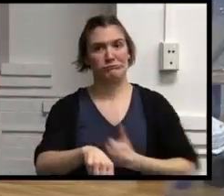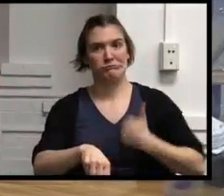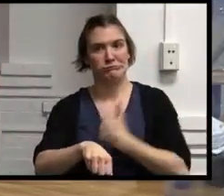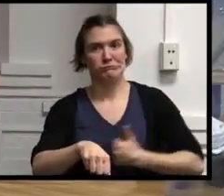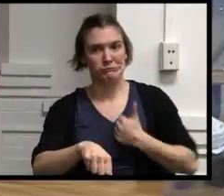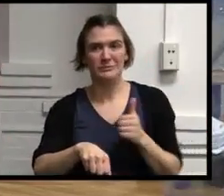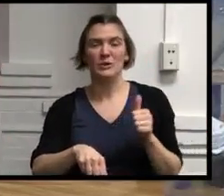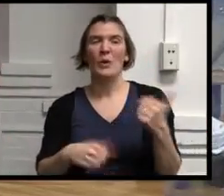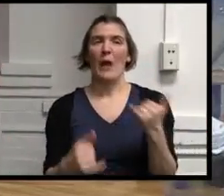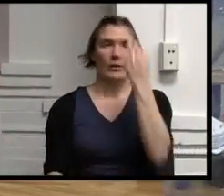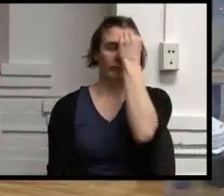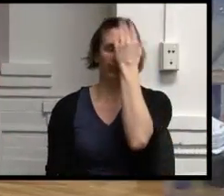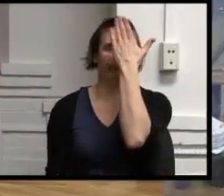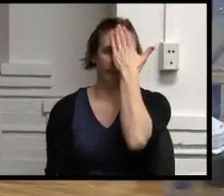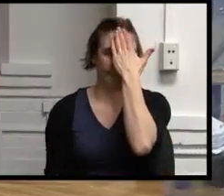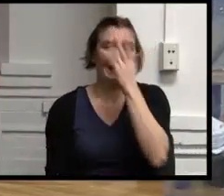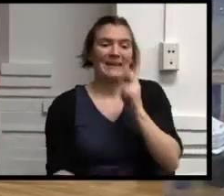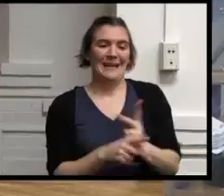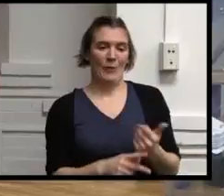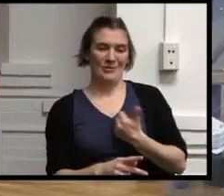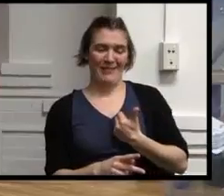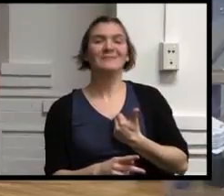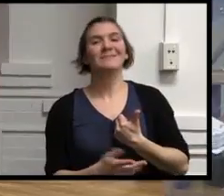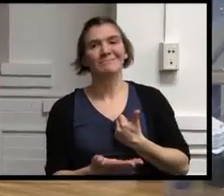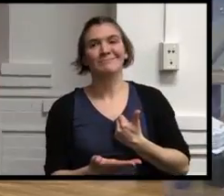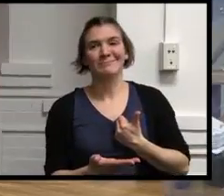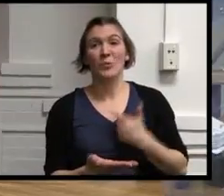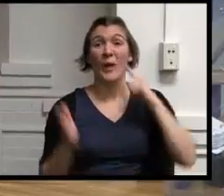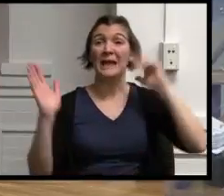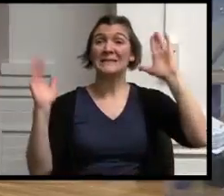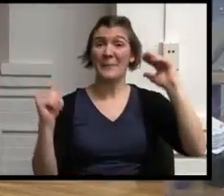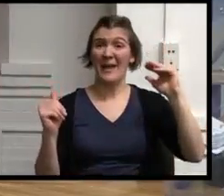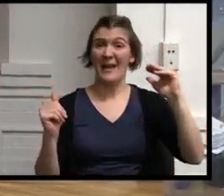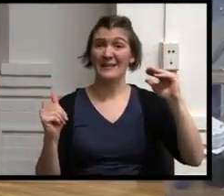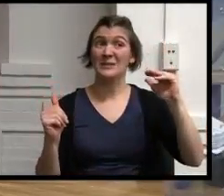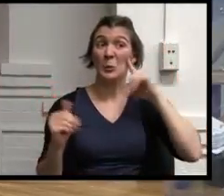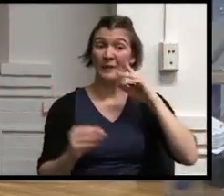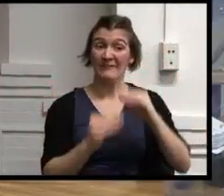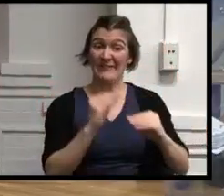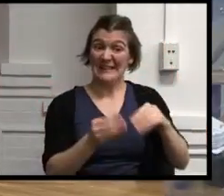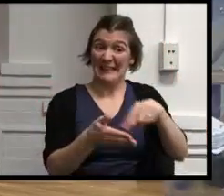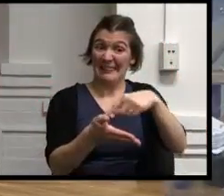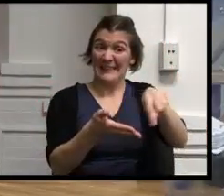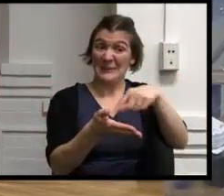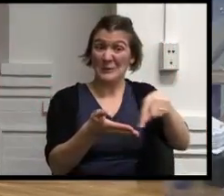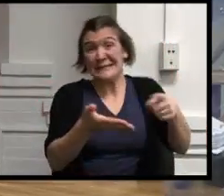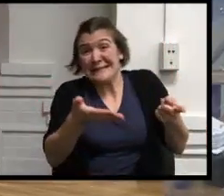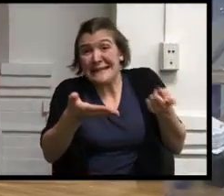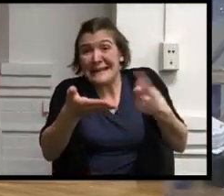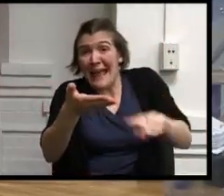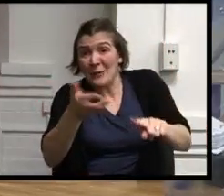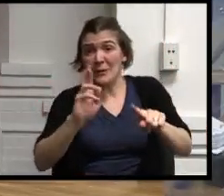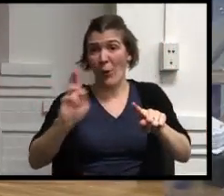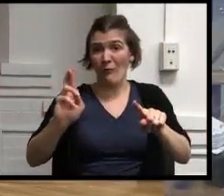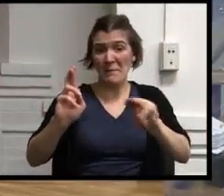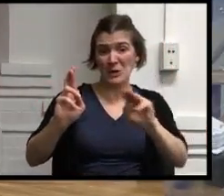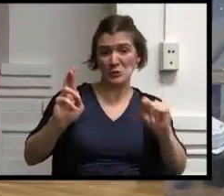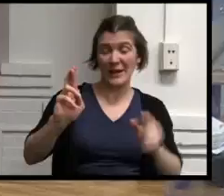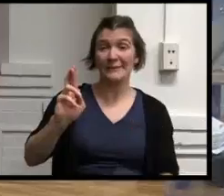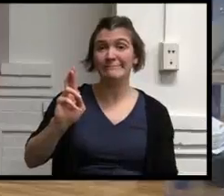service this time. But we do expect that to happen probably before the end of this week, definitely next week if it doesn't happen this